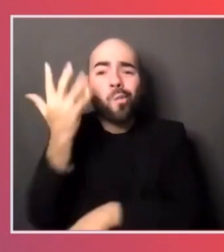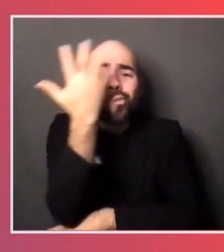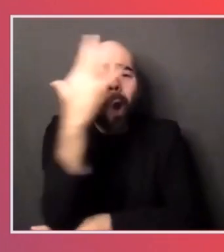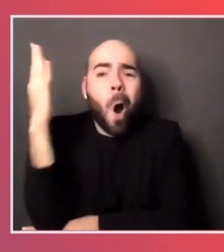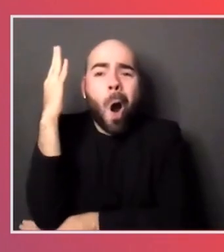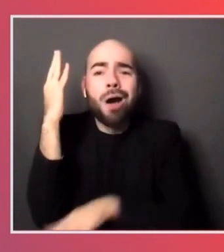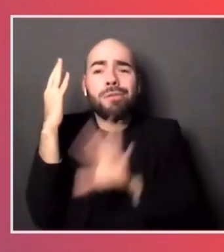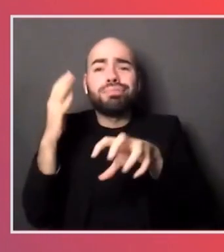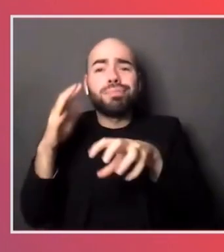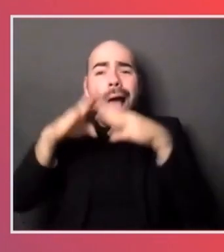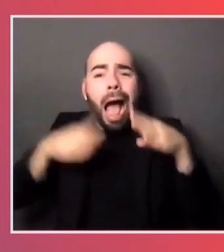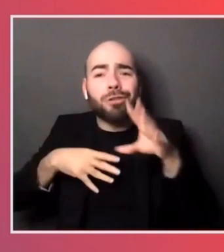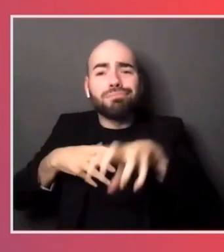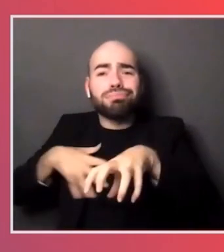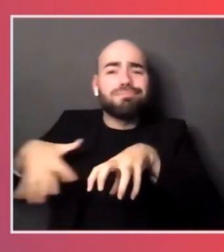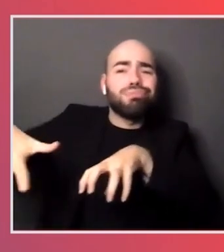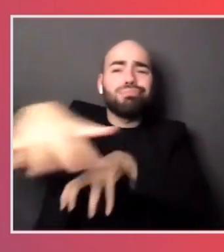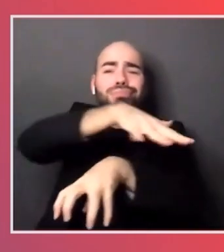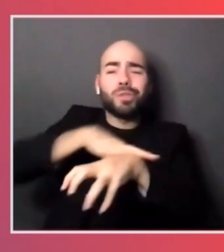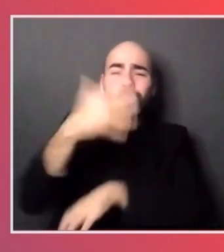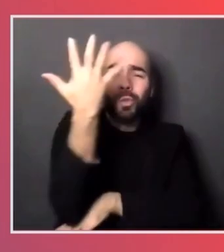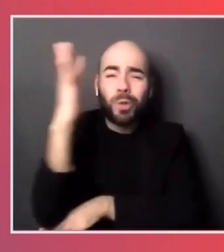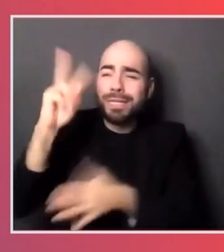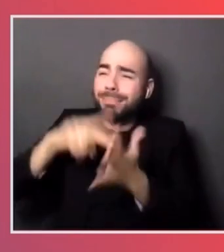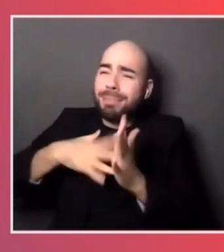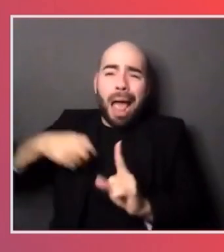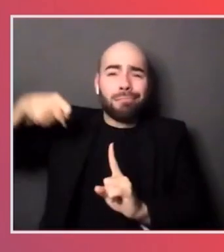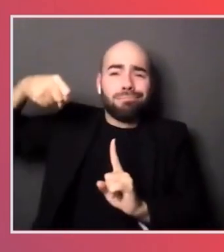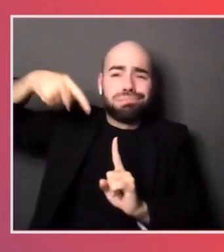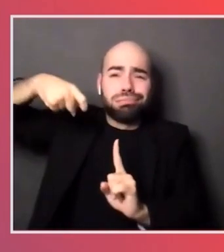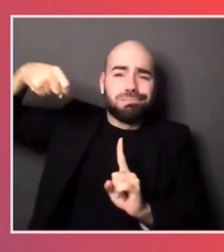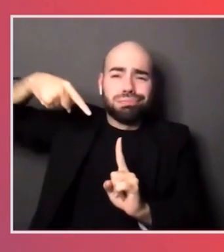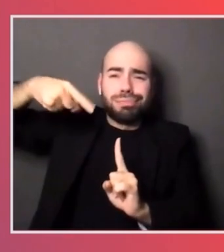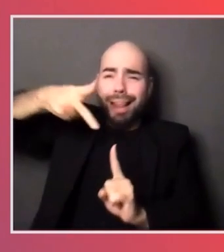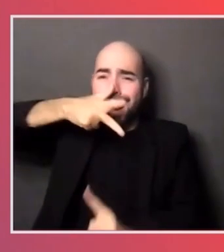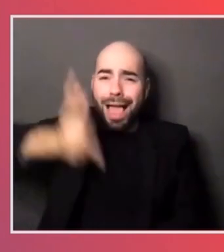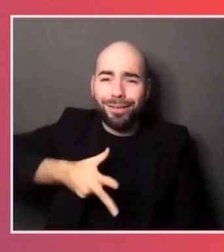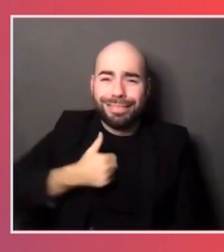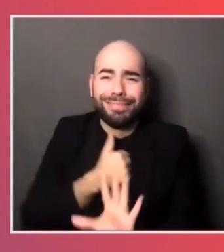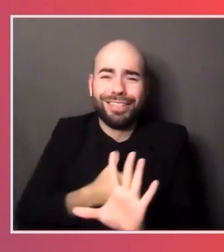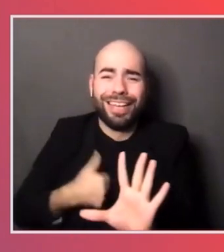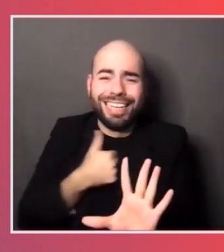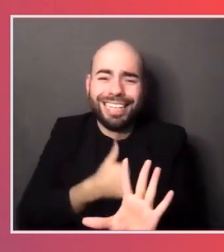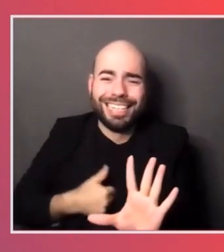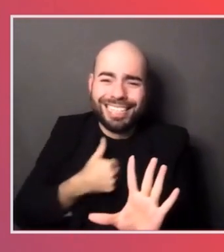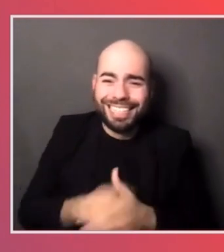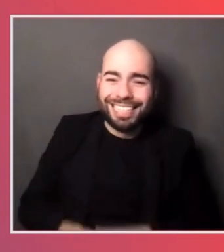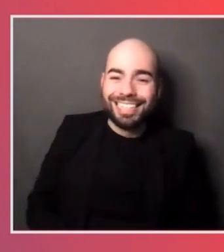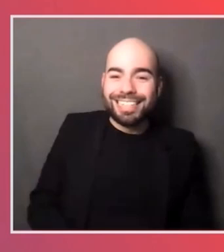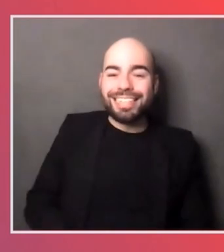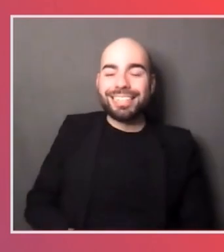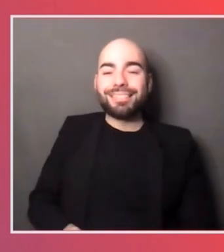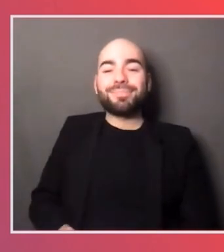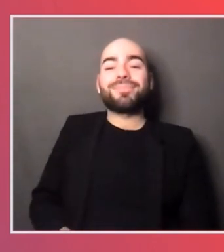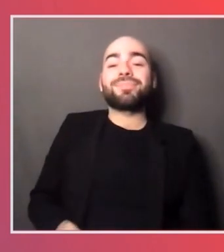a question for Rudd? Oh, yeah, I do. Rudd, this was a question